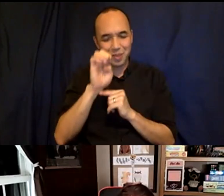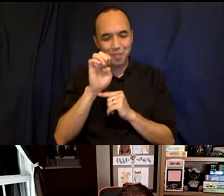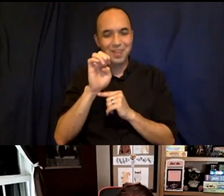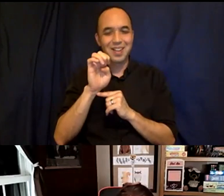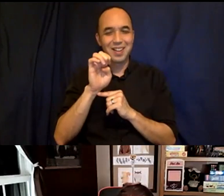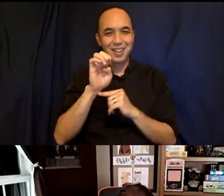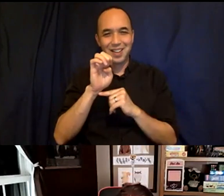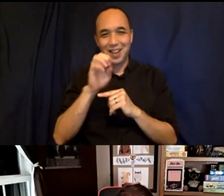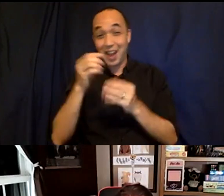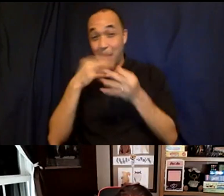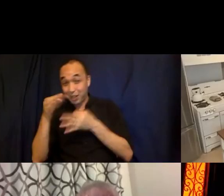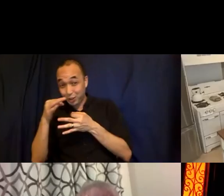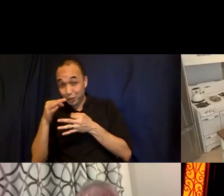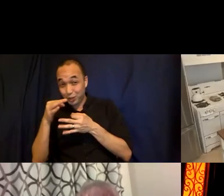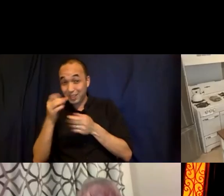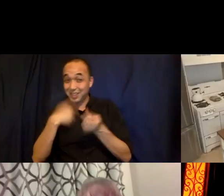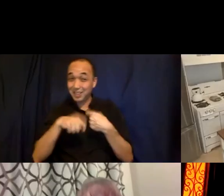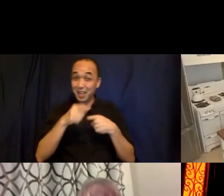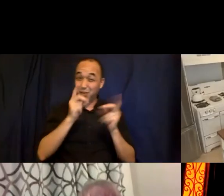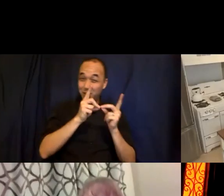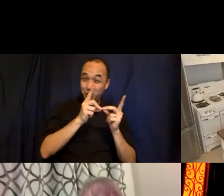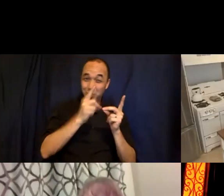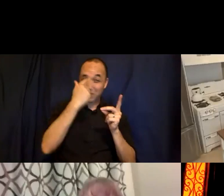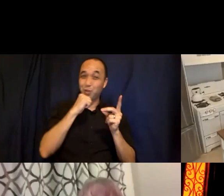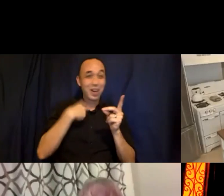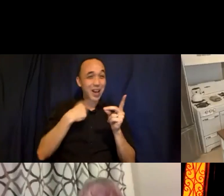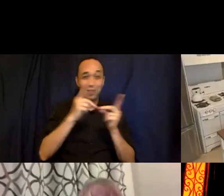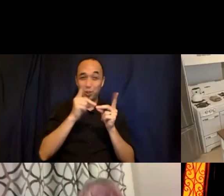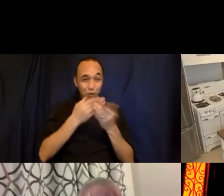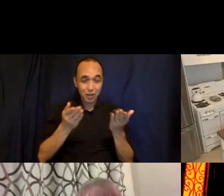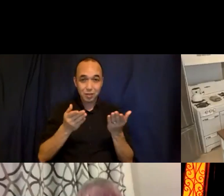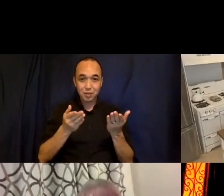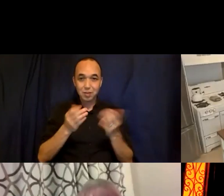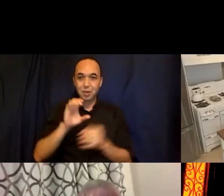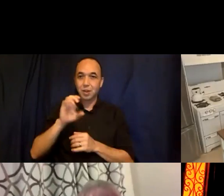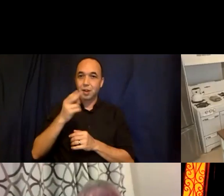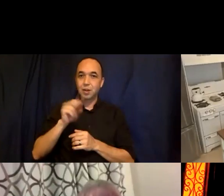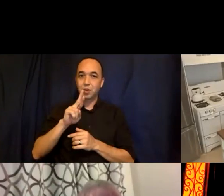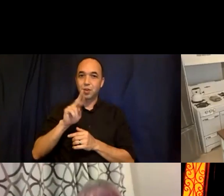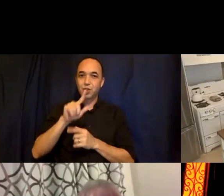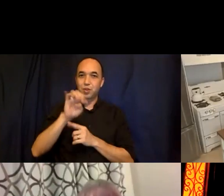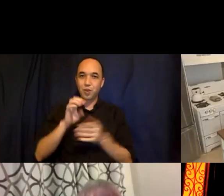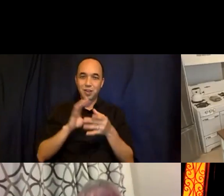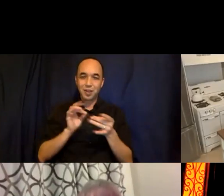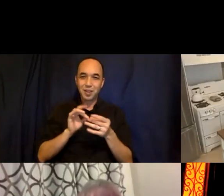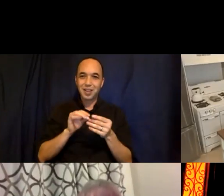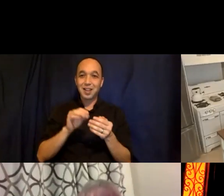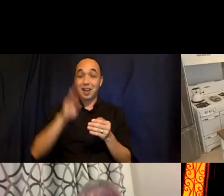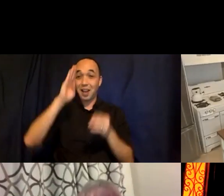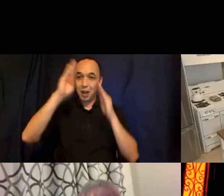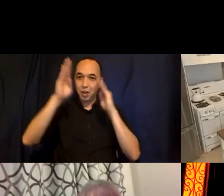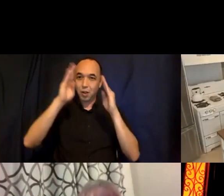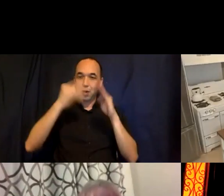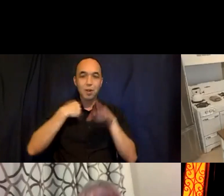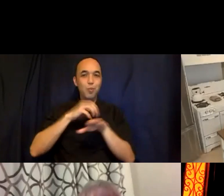good point, actually. Hold on just one second here. So, Okay. hey everybody, I had a rough time while I was off camera